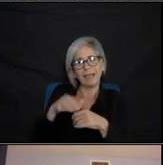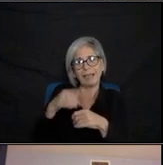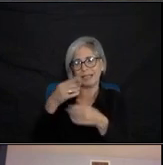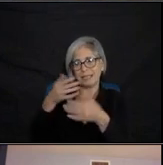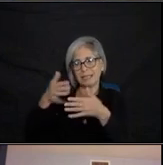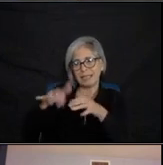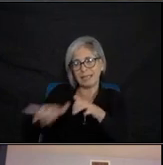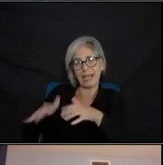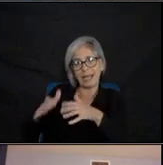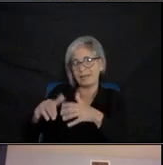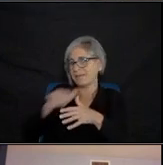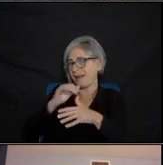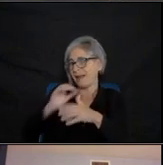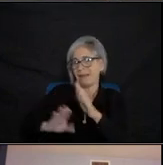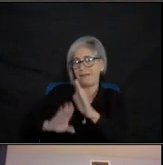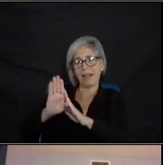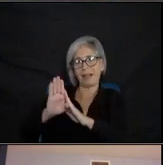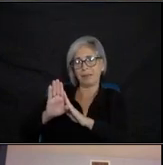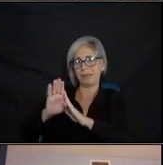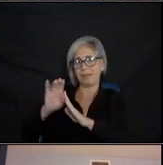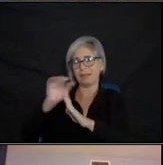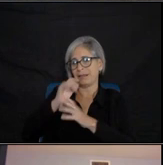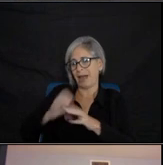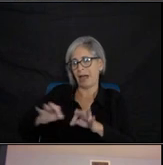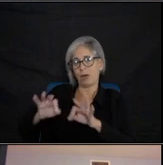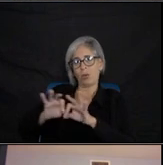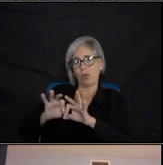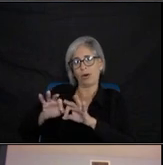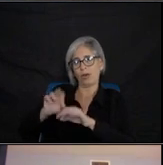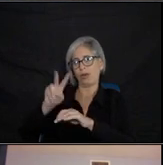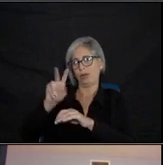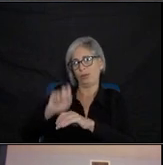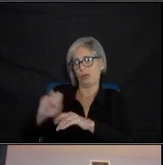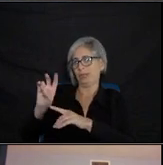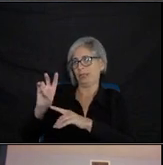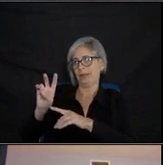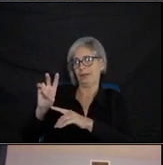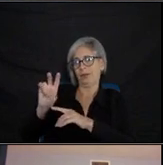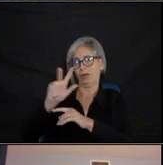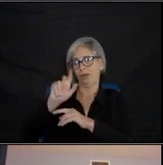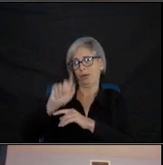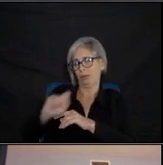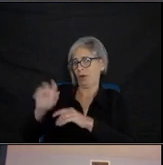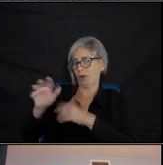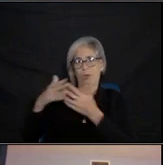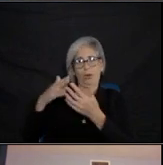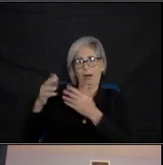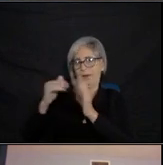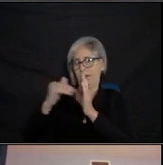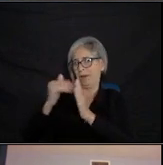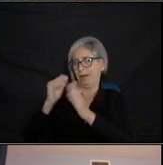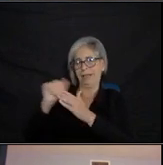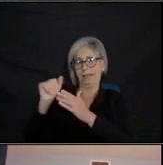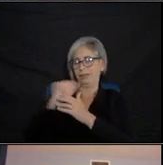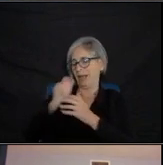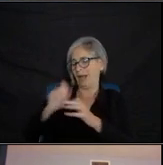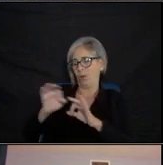right now undeveloped is definitely not worth 2.7 or 3 point whatever million dollars.